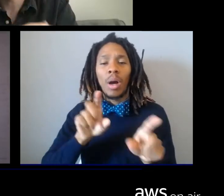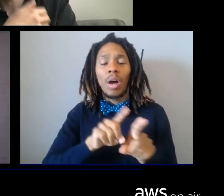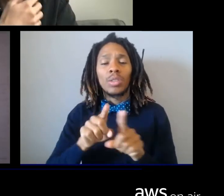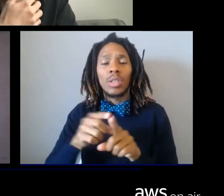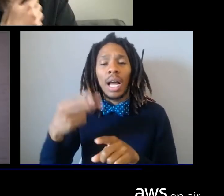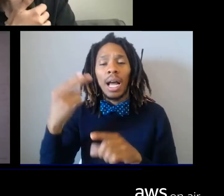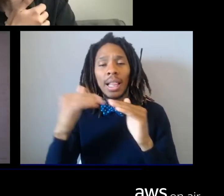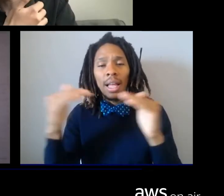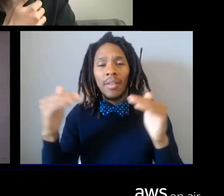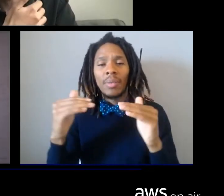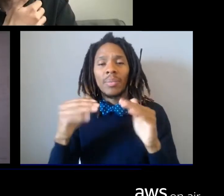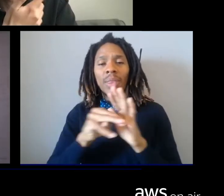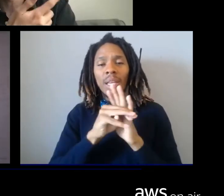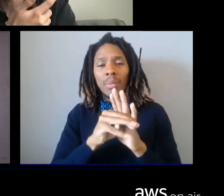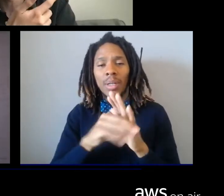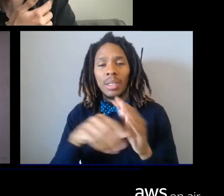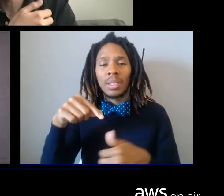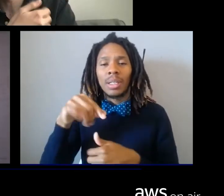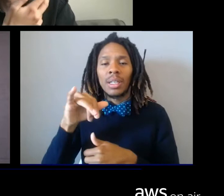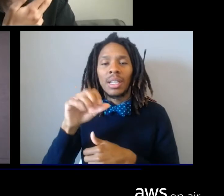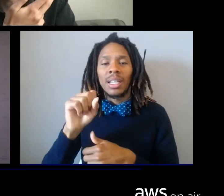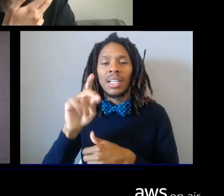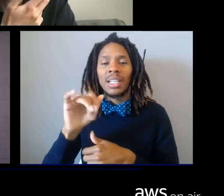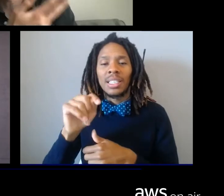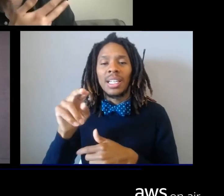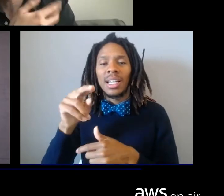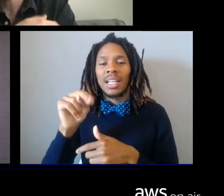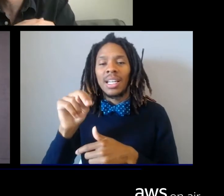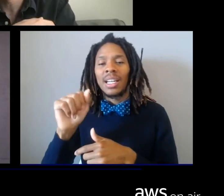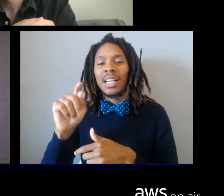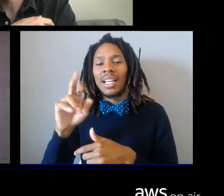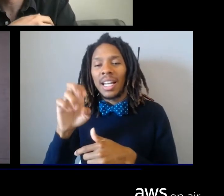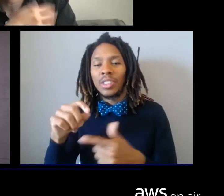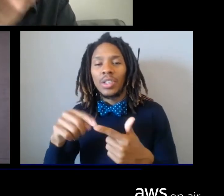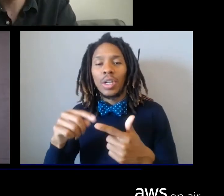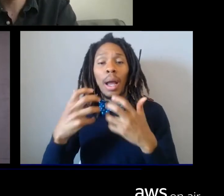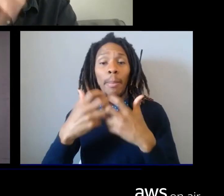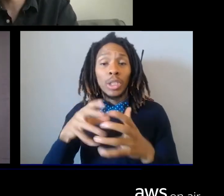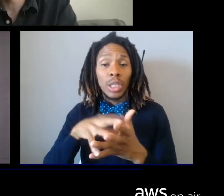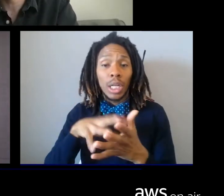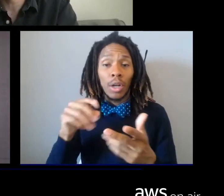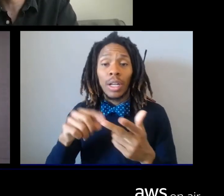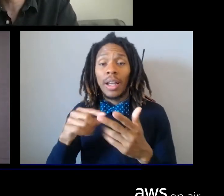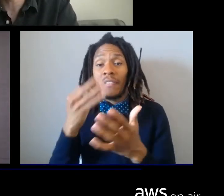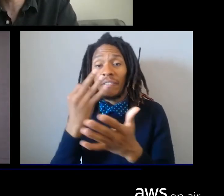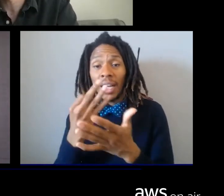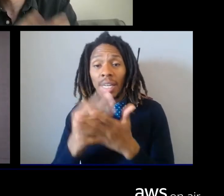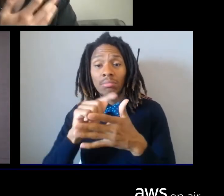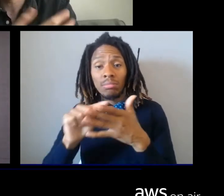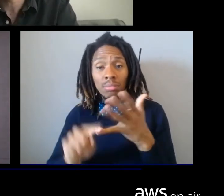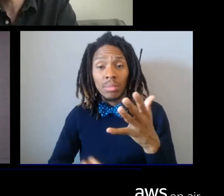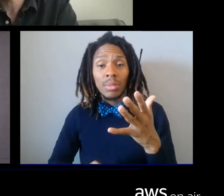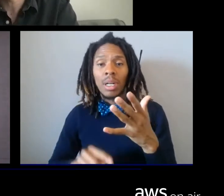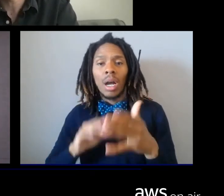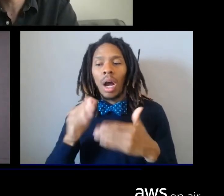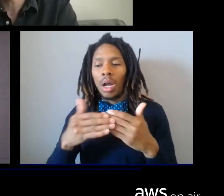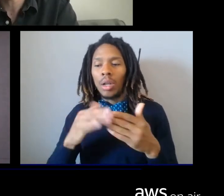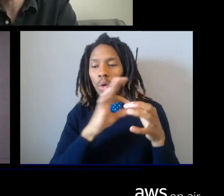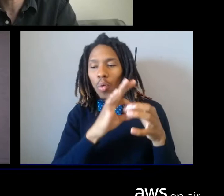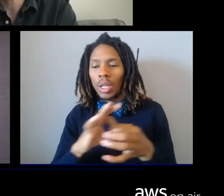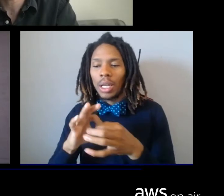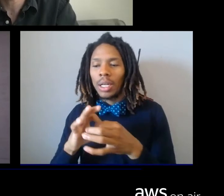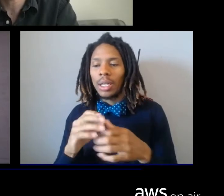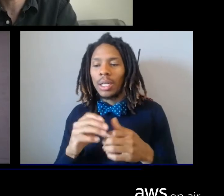modules like Qiskit Nature, Qiskit Machine Learning, Qiskit Finance for related areas like